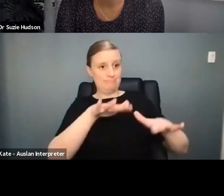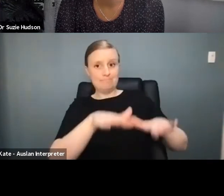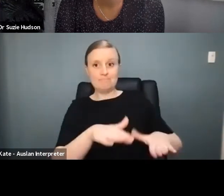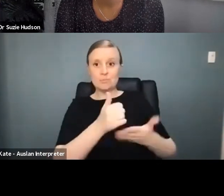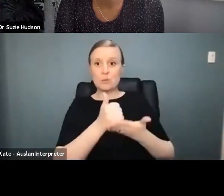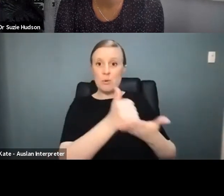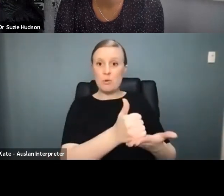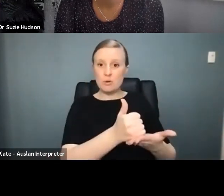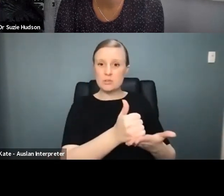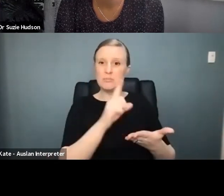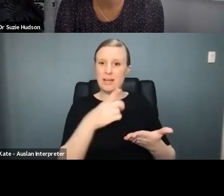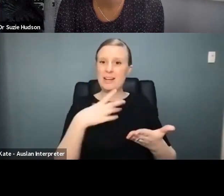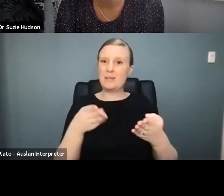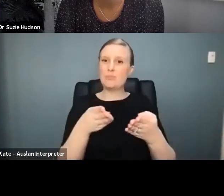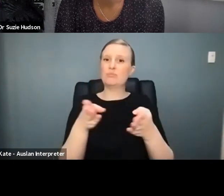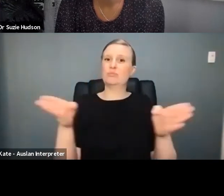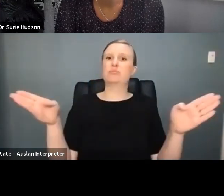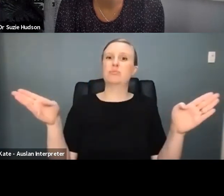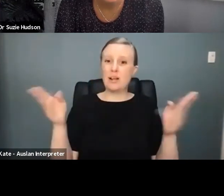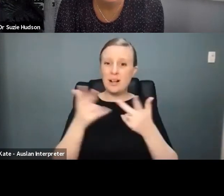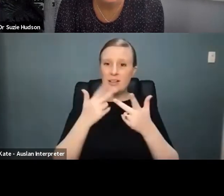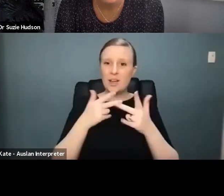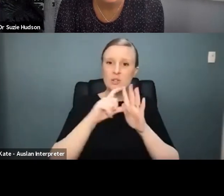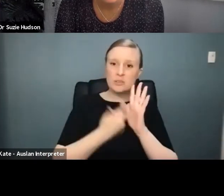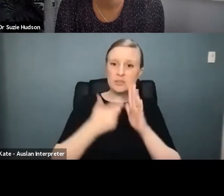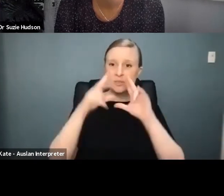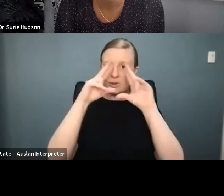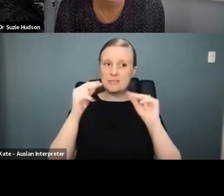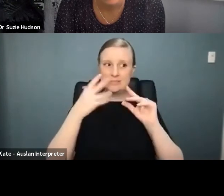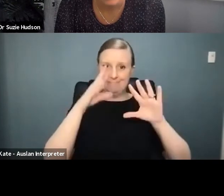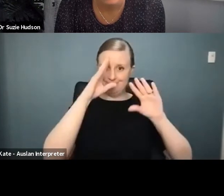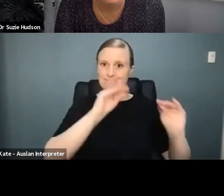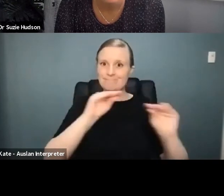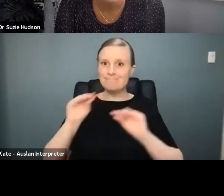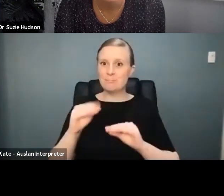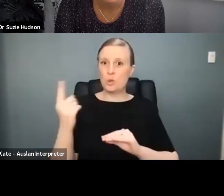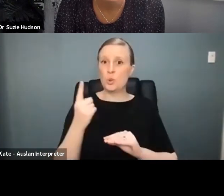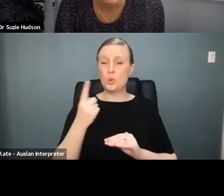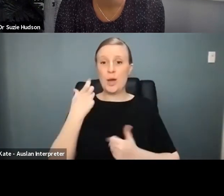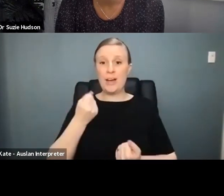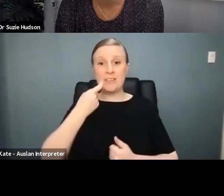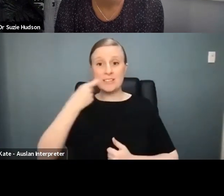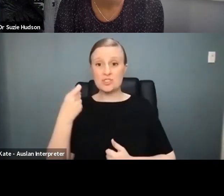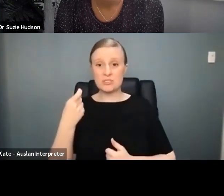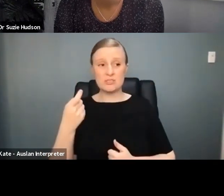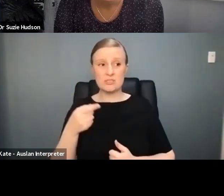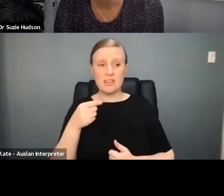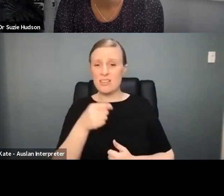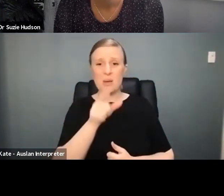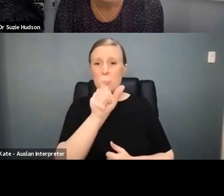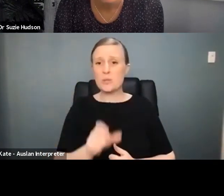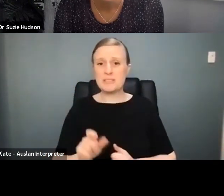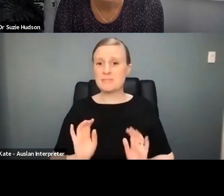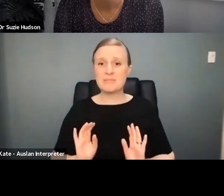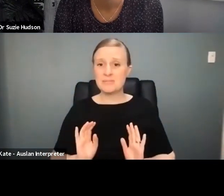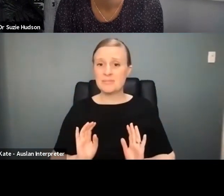sector education that needs to happen about the people who use drugs are just people. And if they're reaching out for your support, perhaps a little